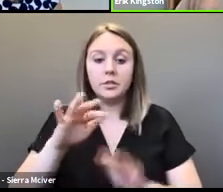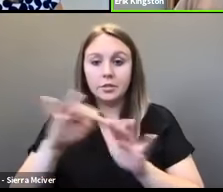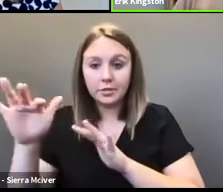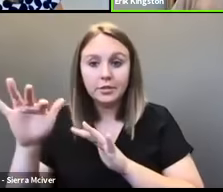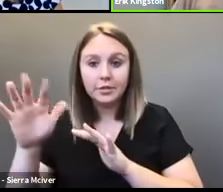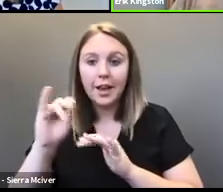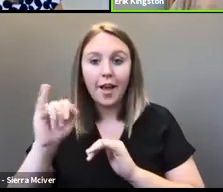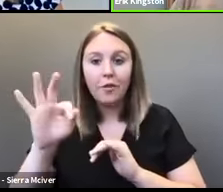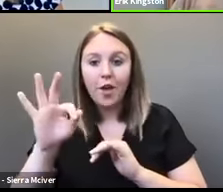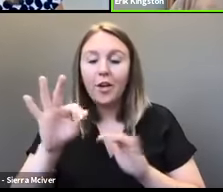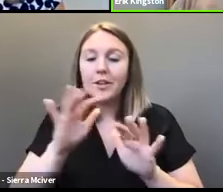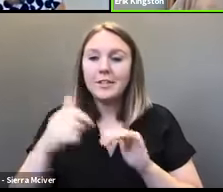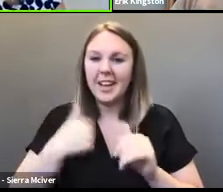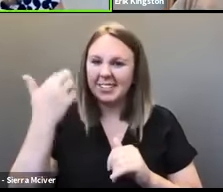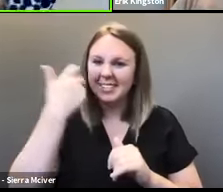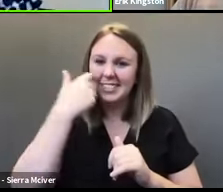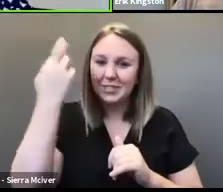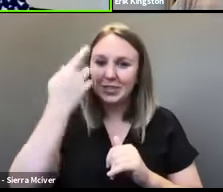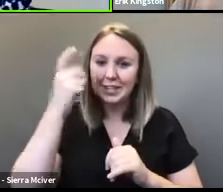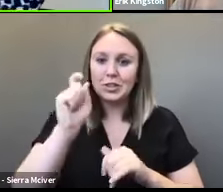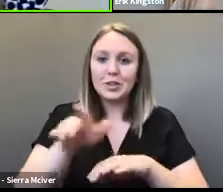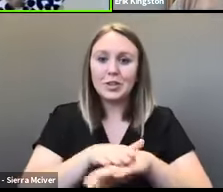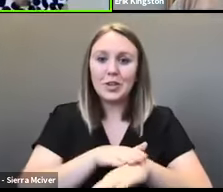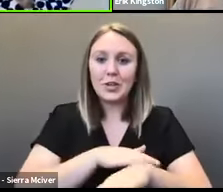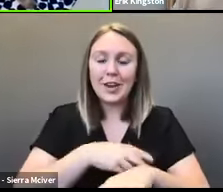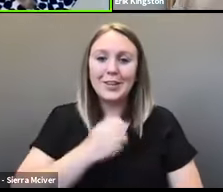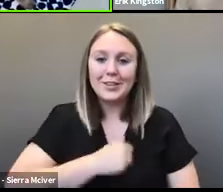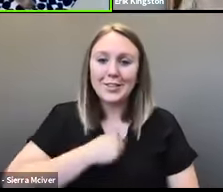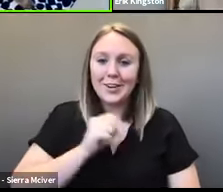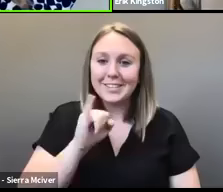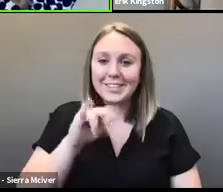slow down a little bit. Sorry, Sierra.